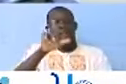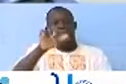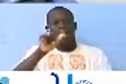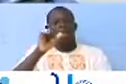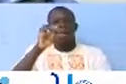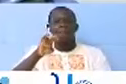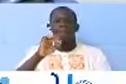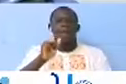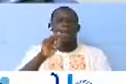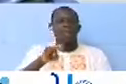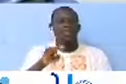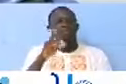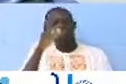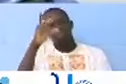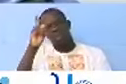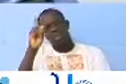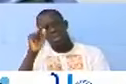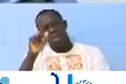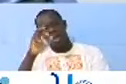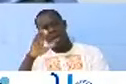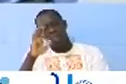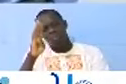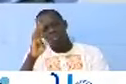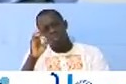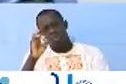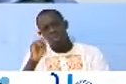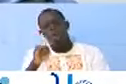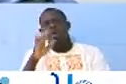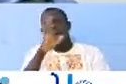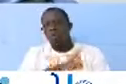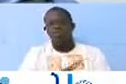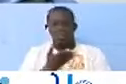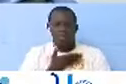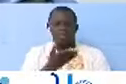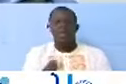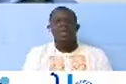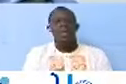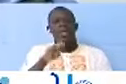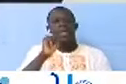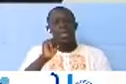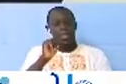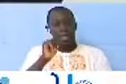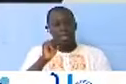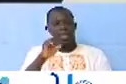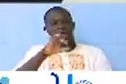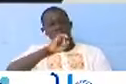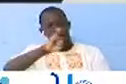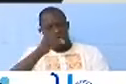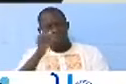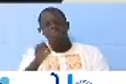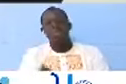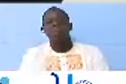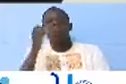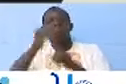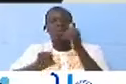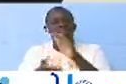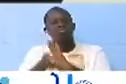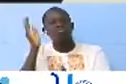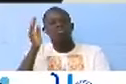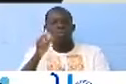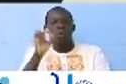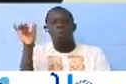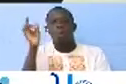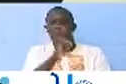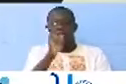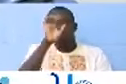Mwele. I heard also about Lamin Dabo. Where did Idrissa Job run to? Idrissa Job aborta tara banku jumaldo ni banku ni